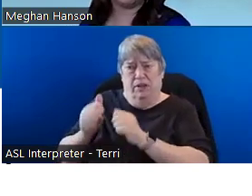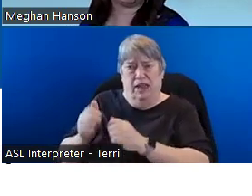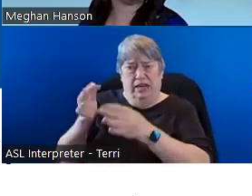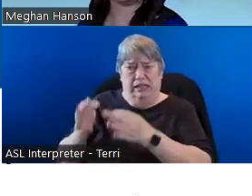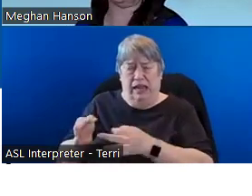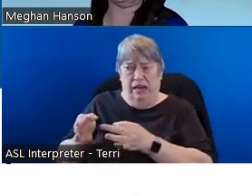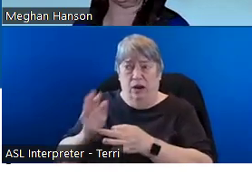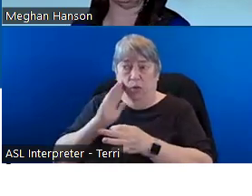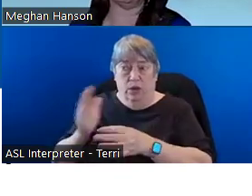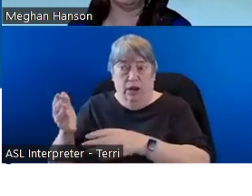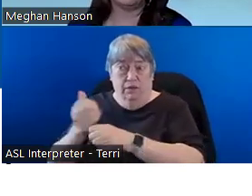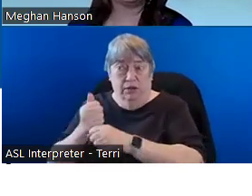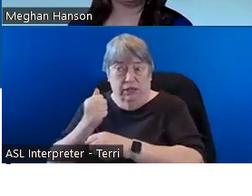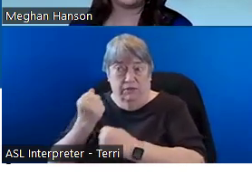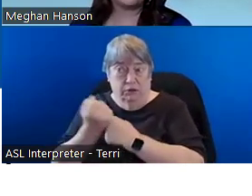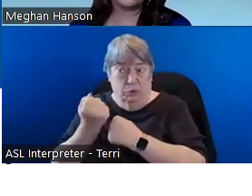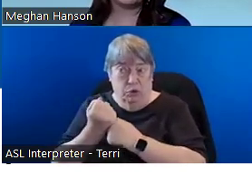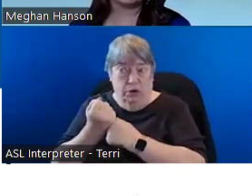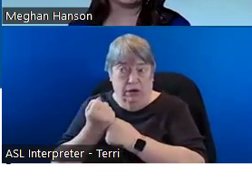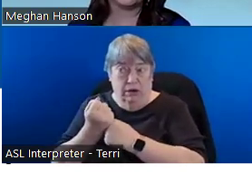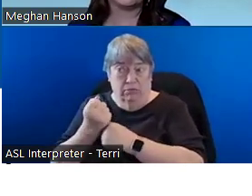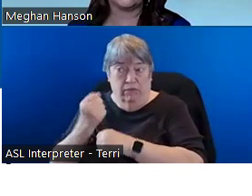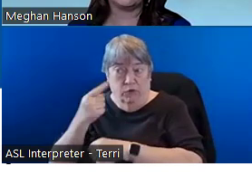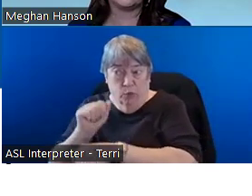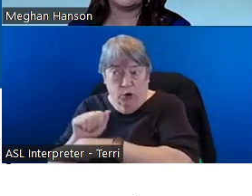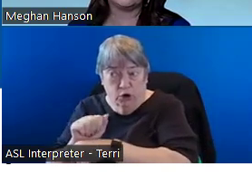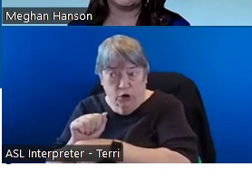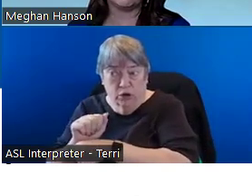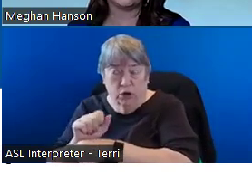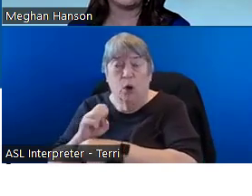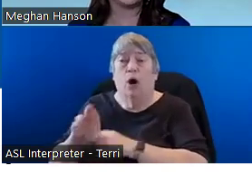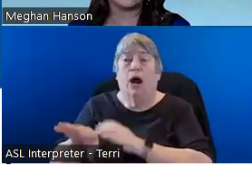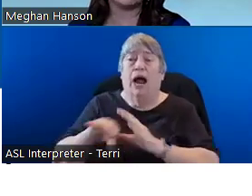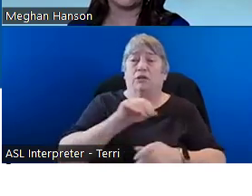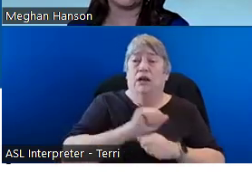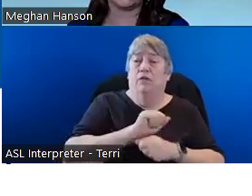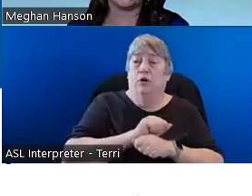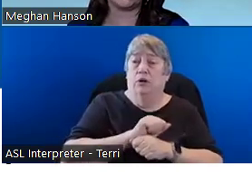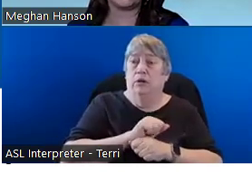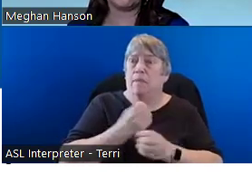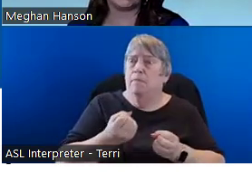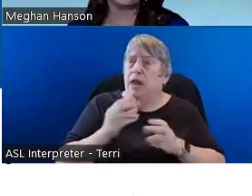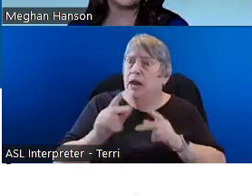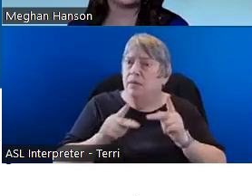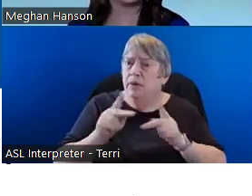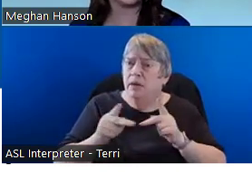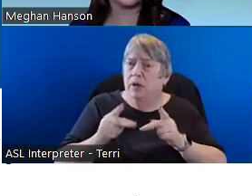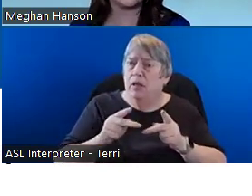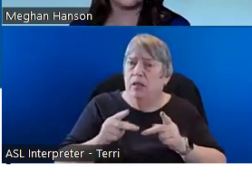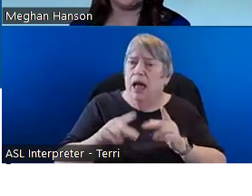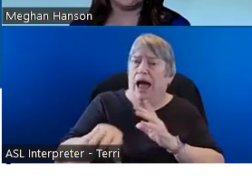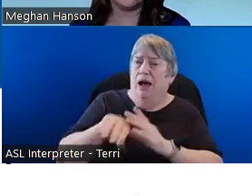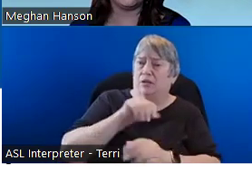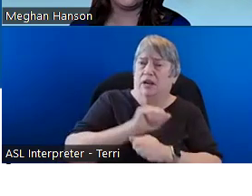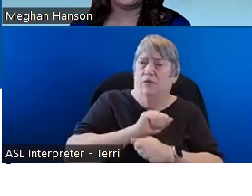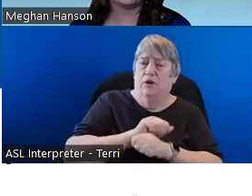work or outside of work. So a lot of the individuals we're serving are receiving their supports outside of their workplace. Many of them are choosing not to